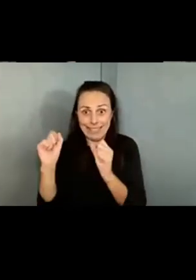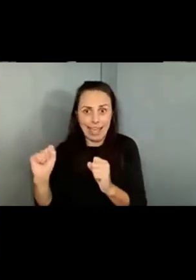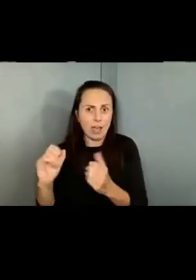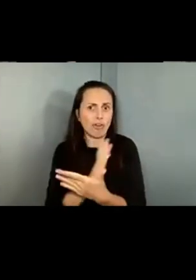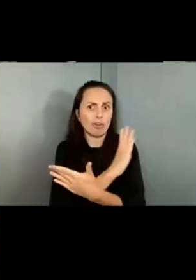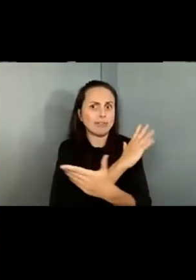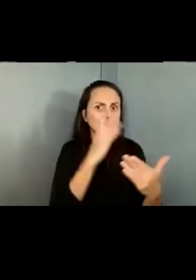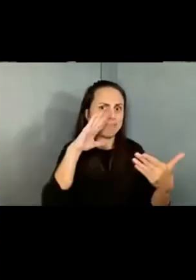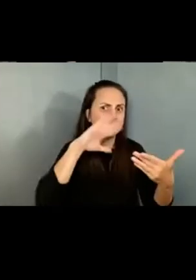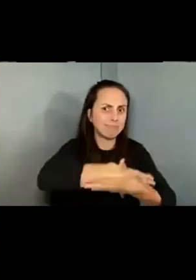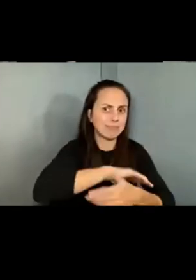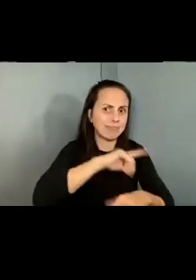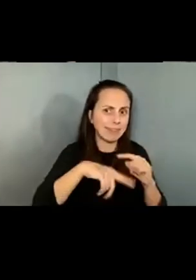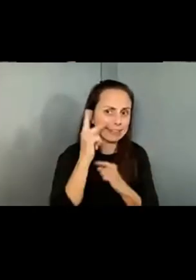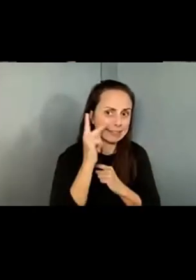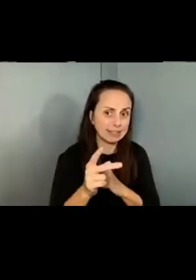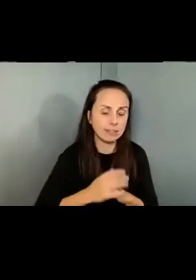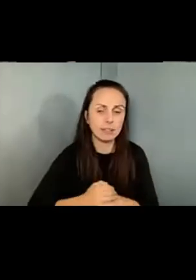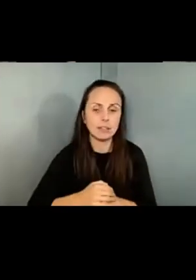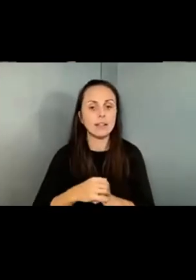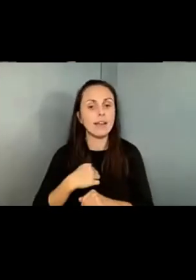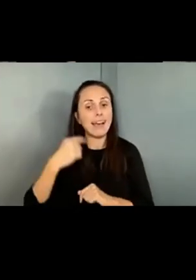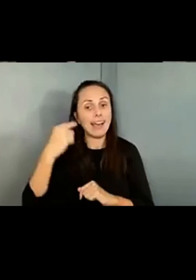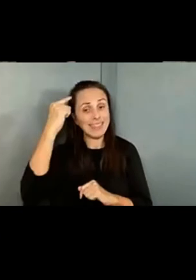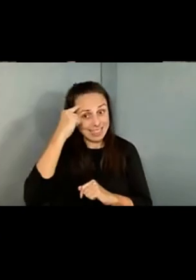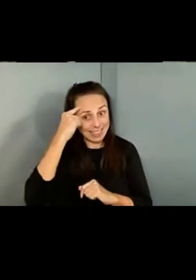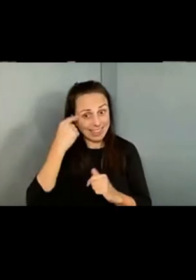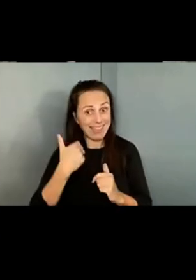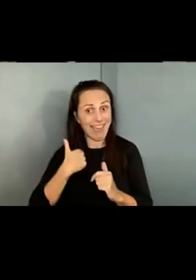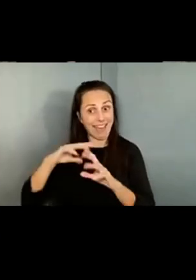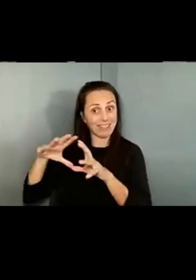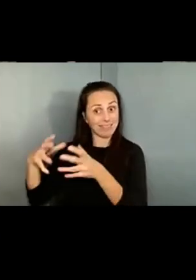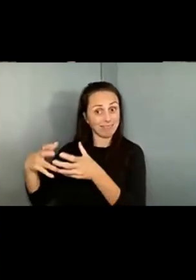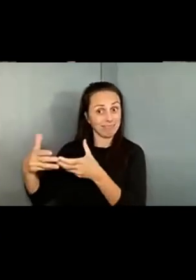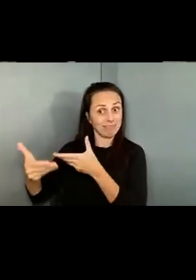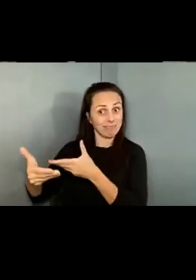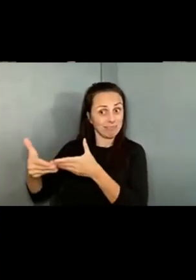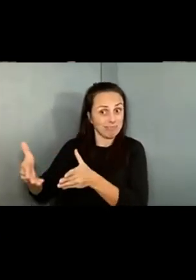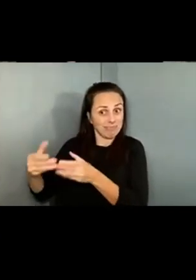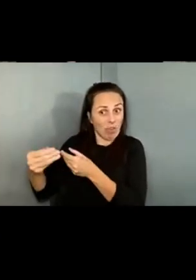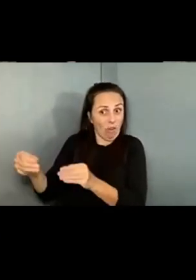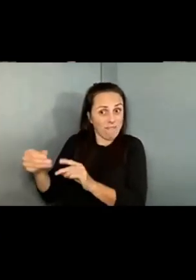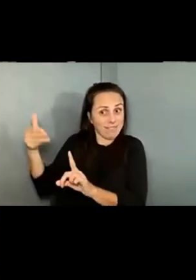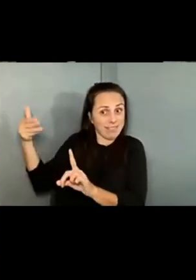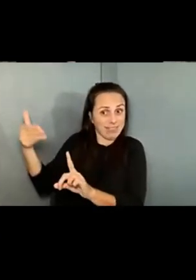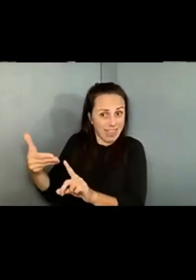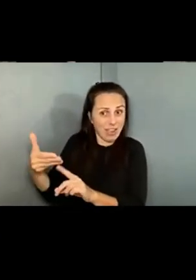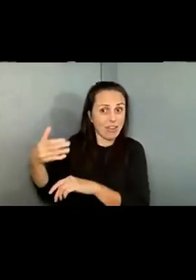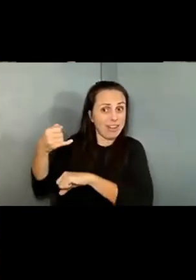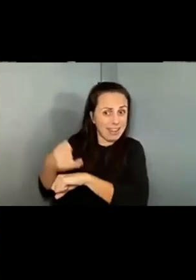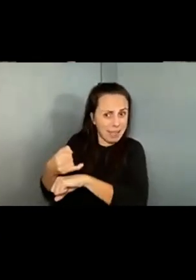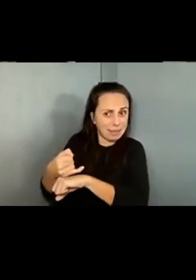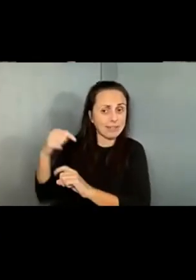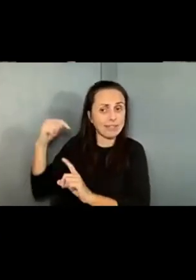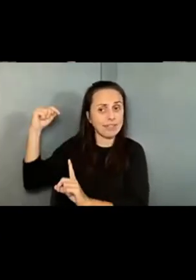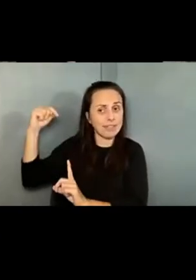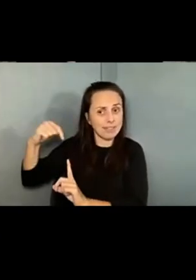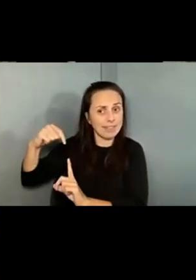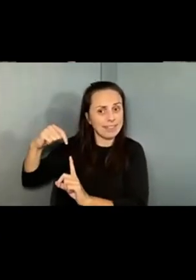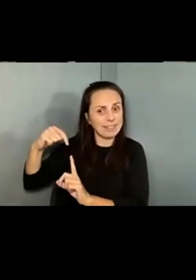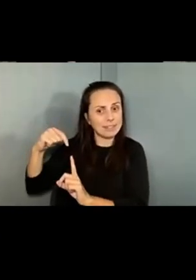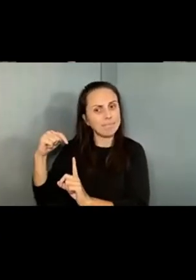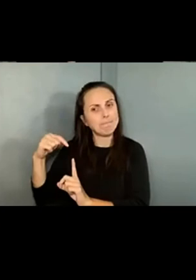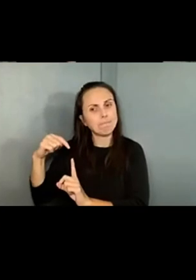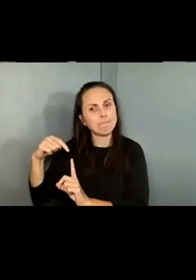is essentially invisible or not. And I think by having an entity on campus that is an entity